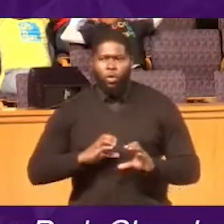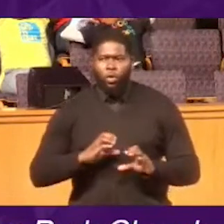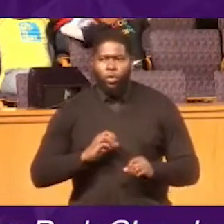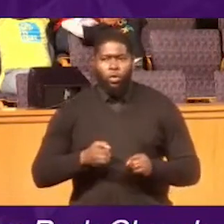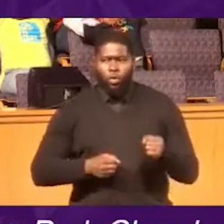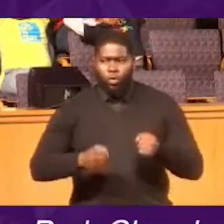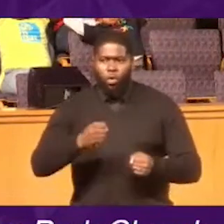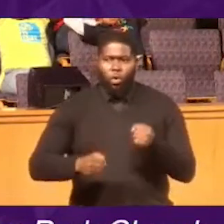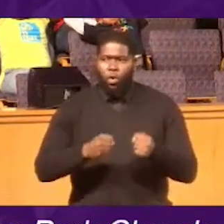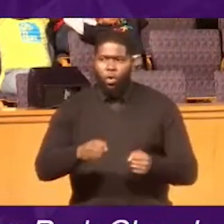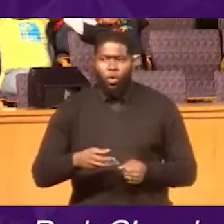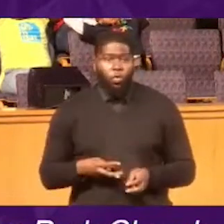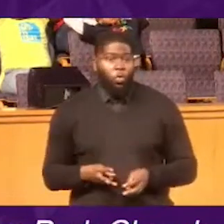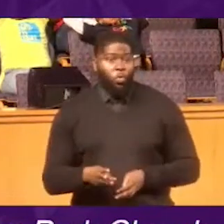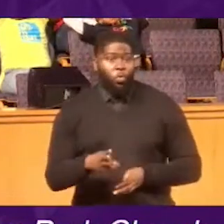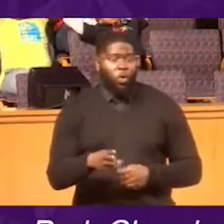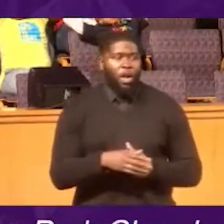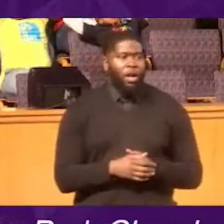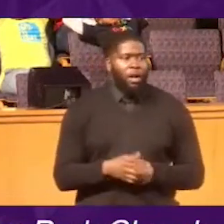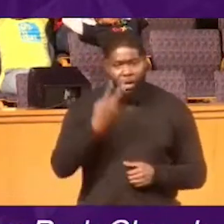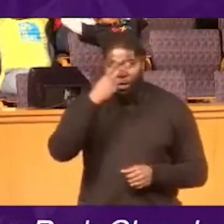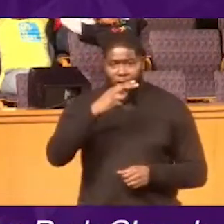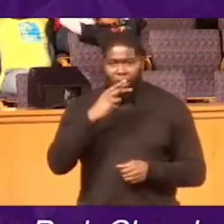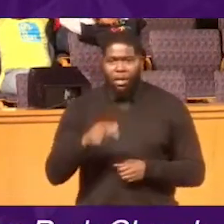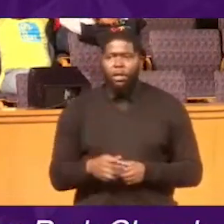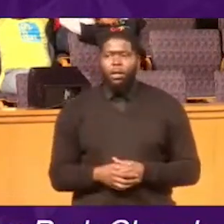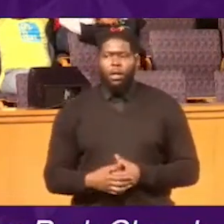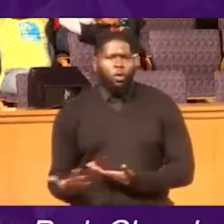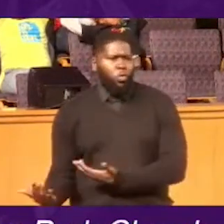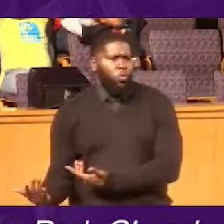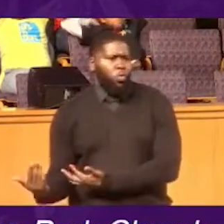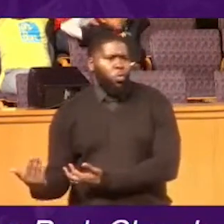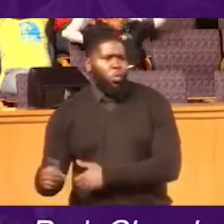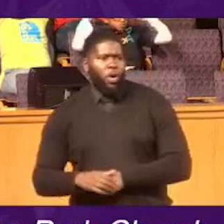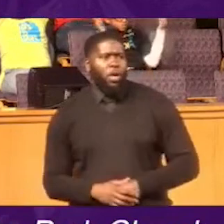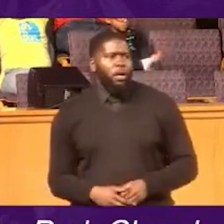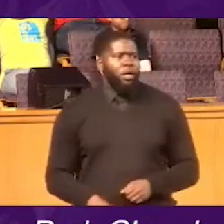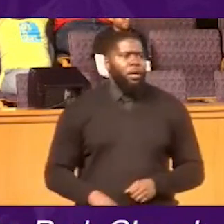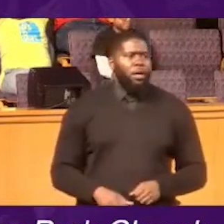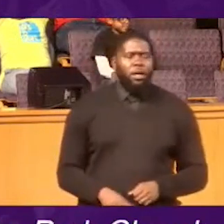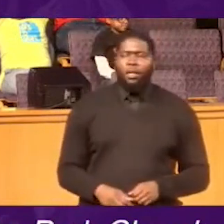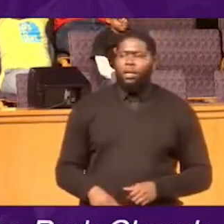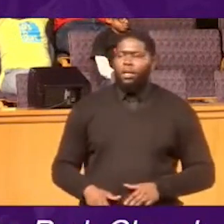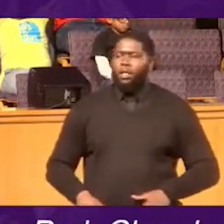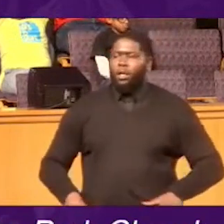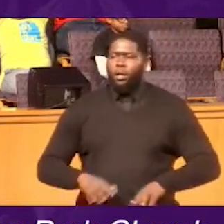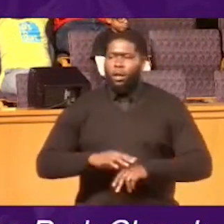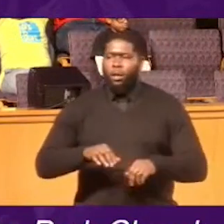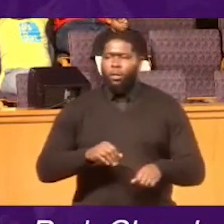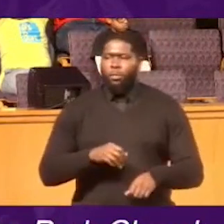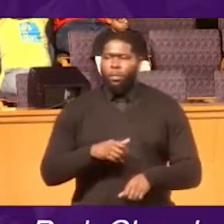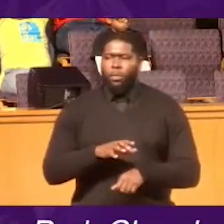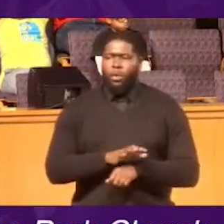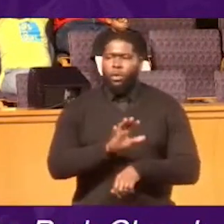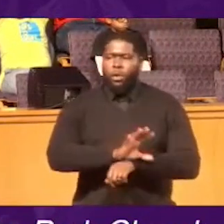to church persona. We have our waiting in the parking lot to leave a church